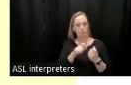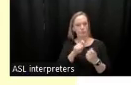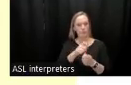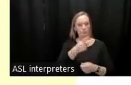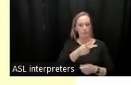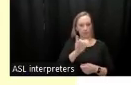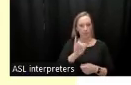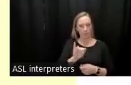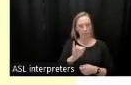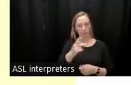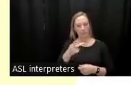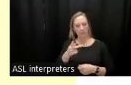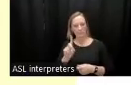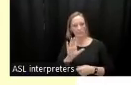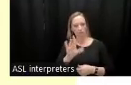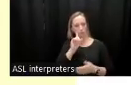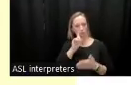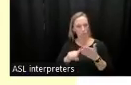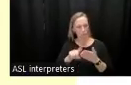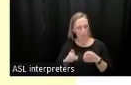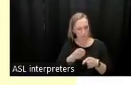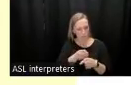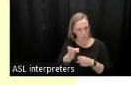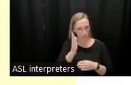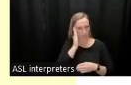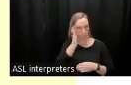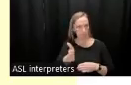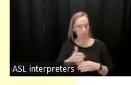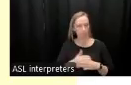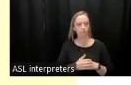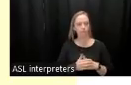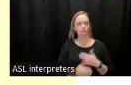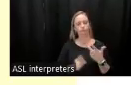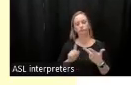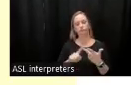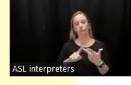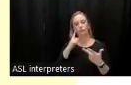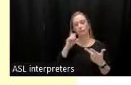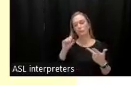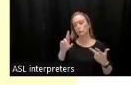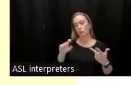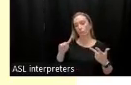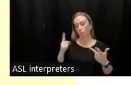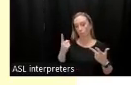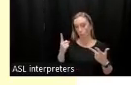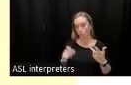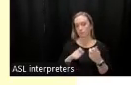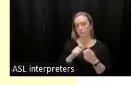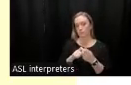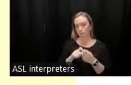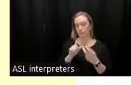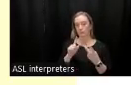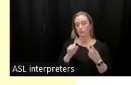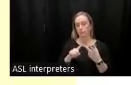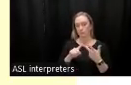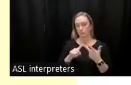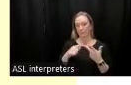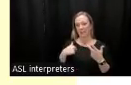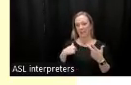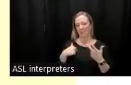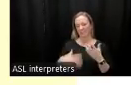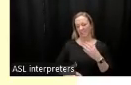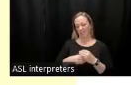PD's research career. And then finally, for the SURE First mechanism specifically, there's an additional